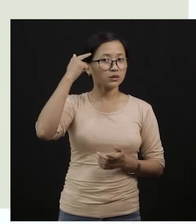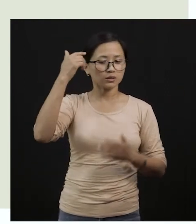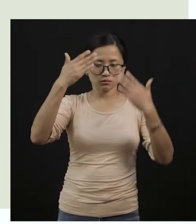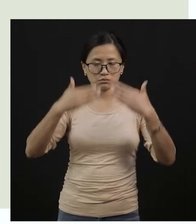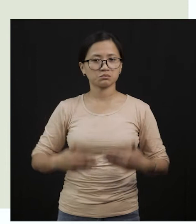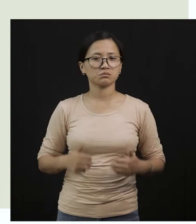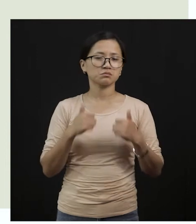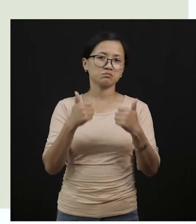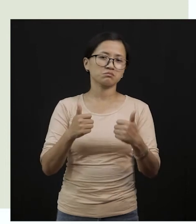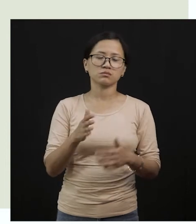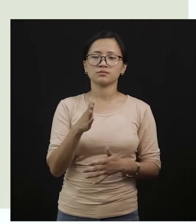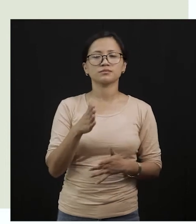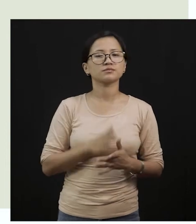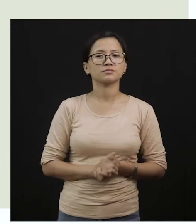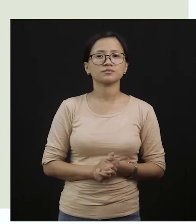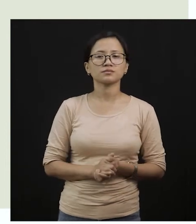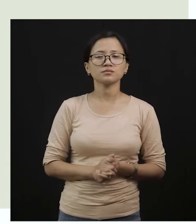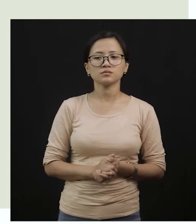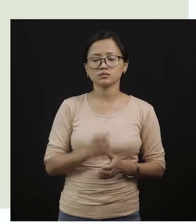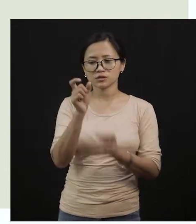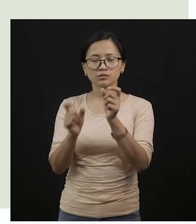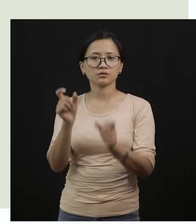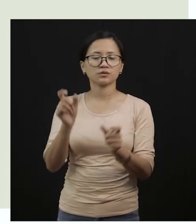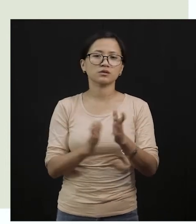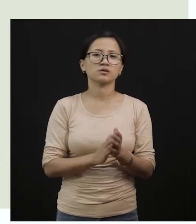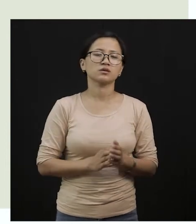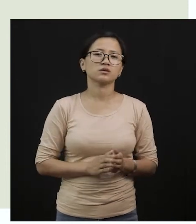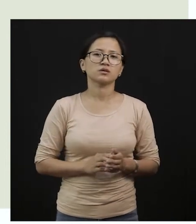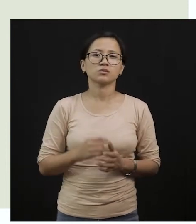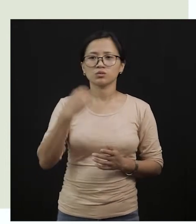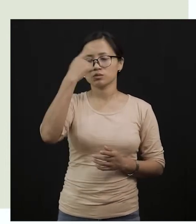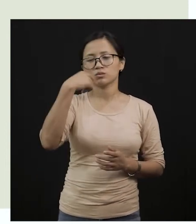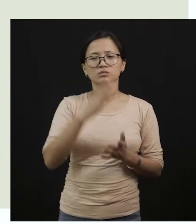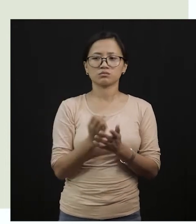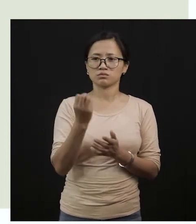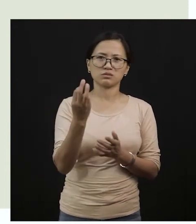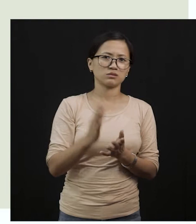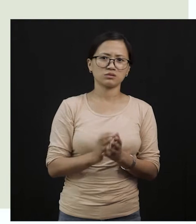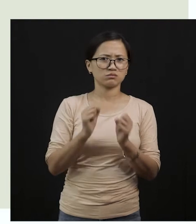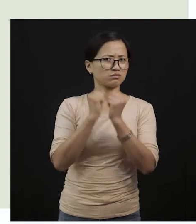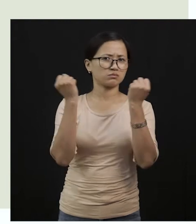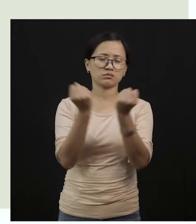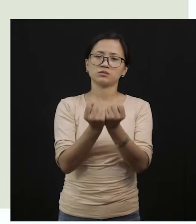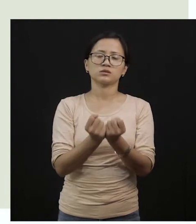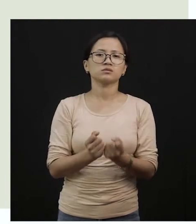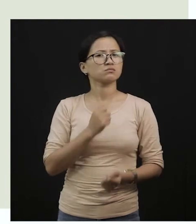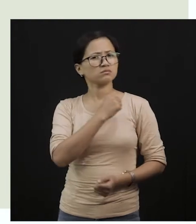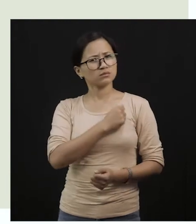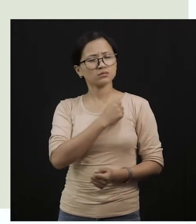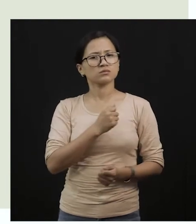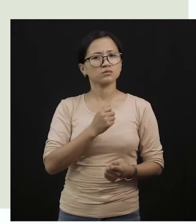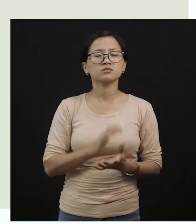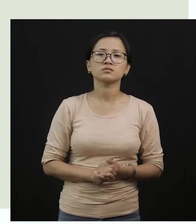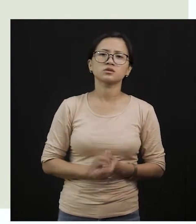health. We people consider them to be some who cannot be counted in the society. It's a pity, isn't it?